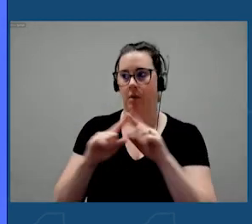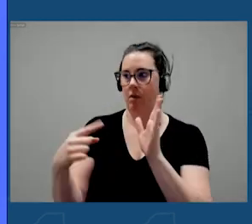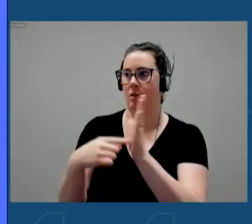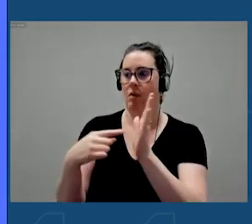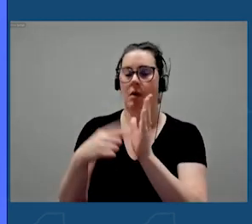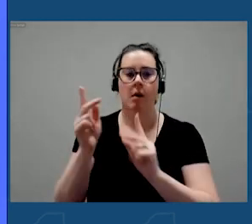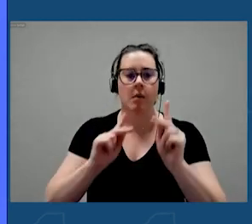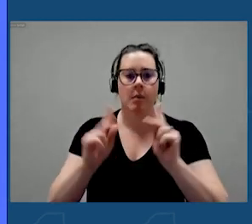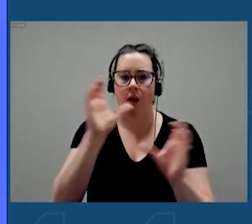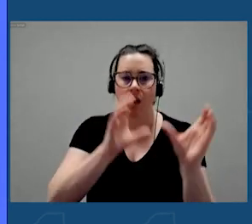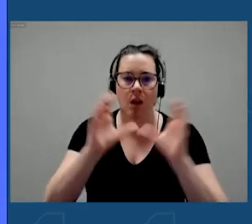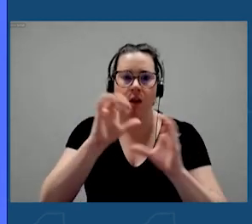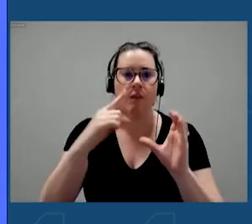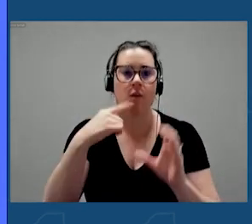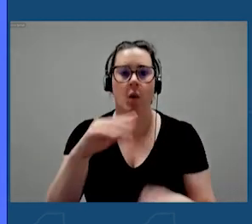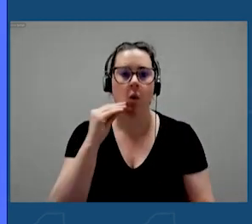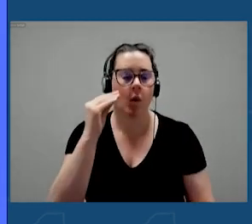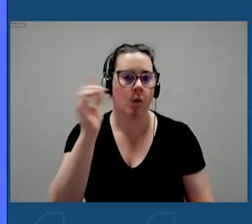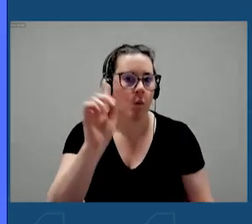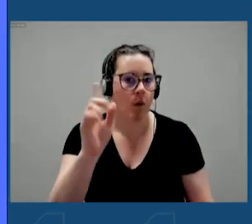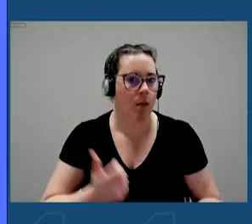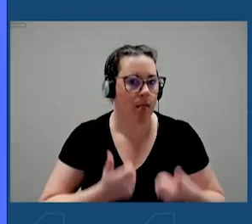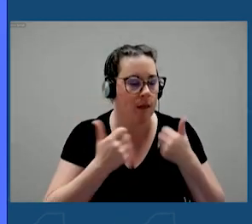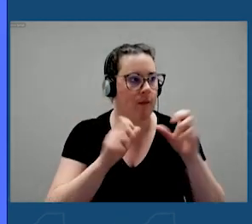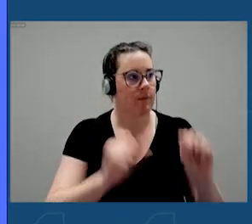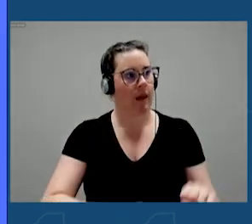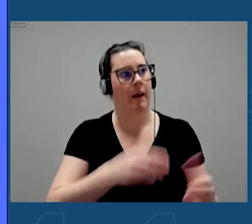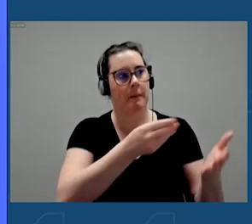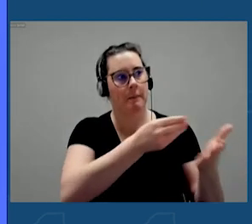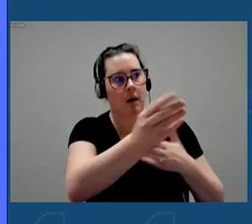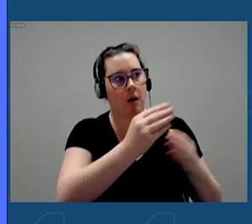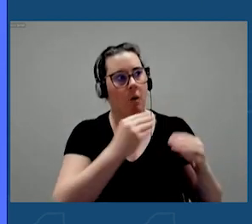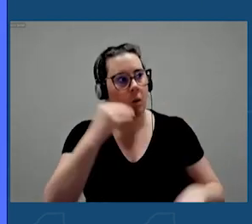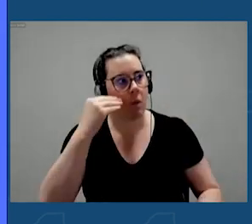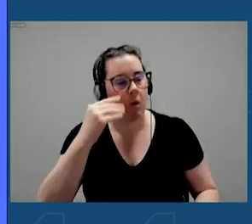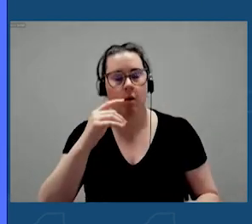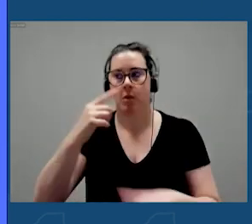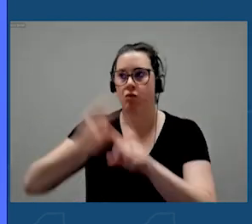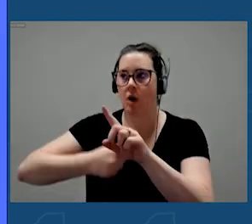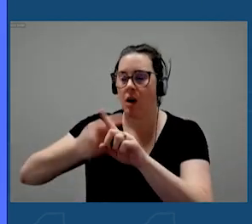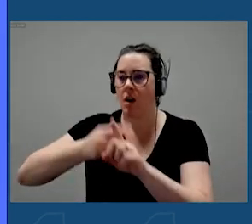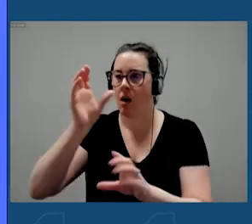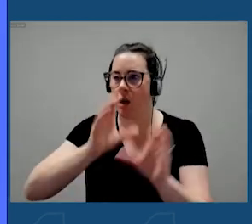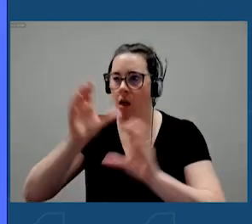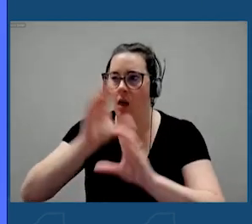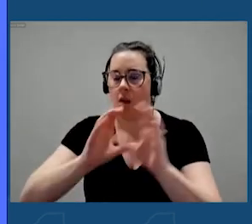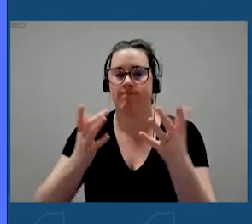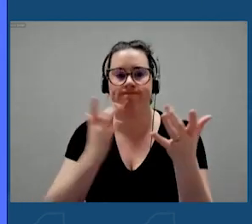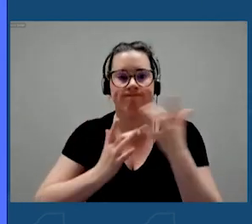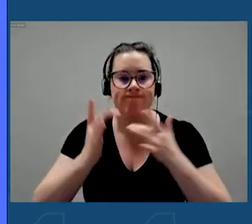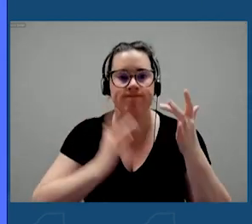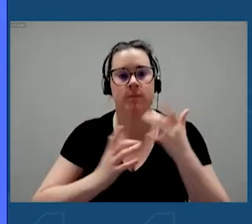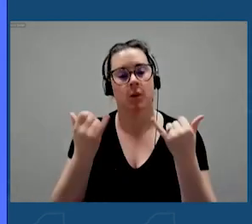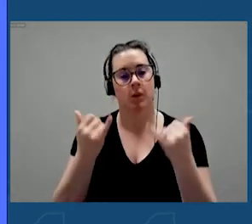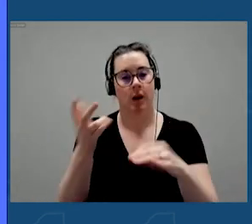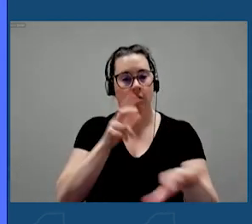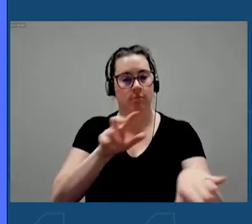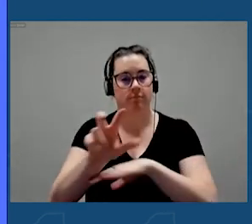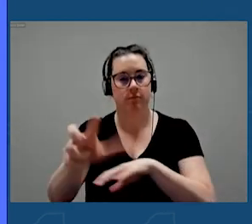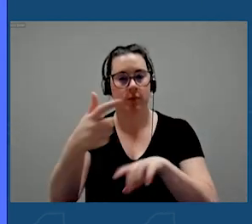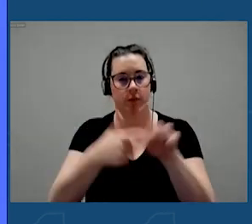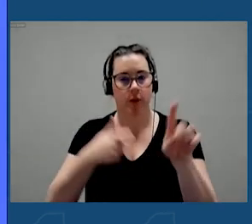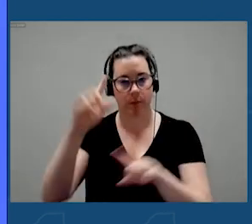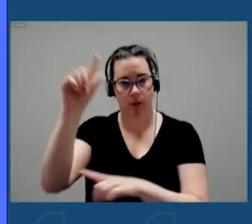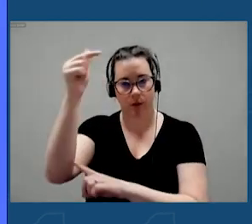homes that they can buy or rent. And I wonder how the investments that we're getting now from the federal government begins